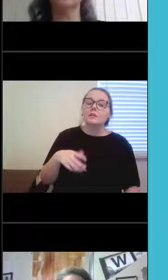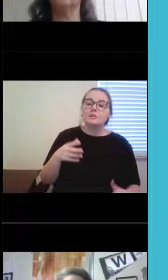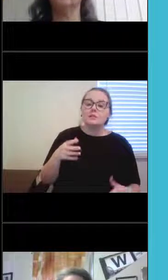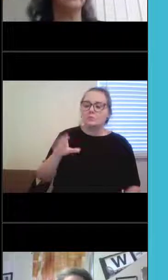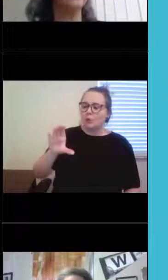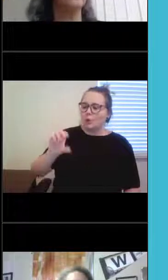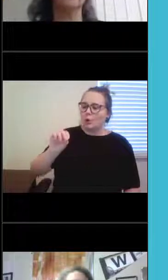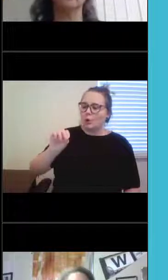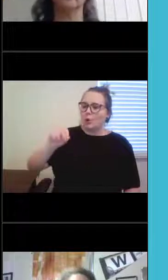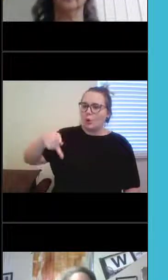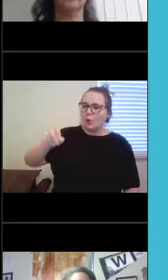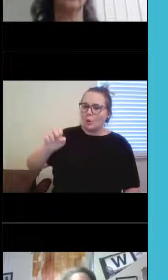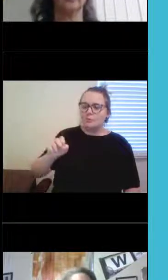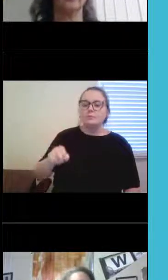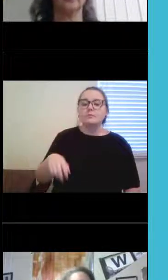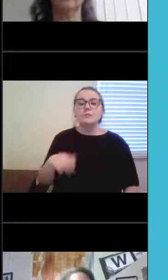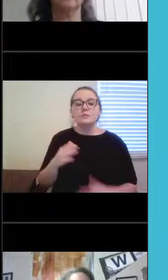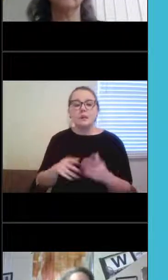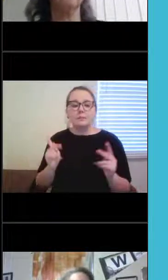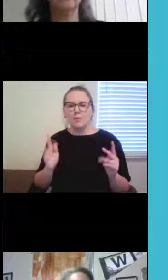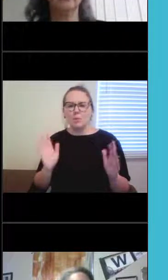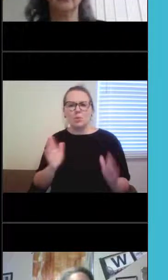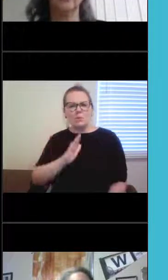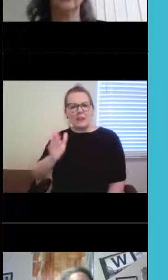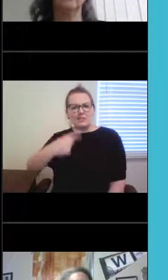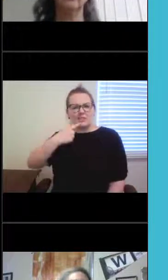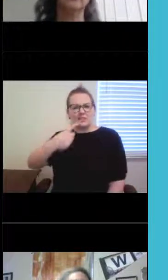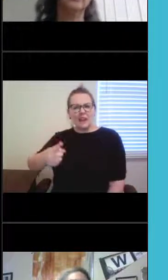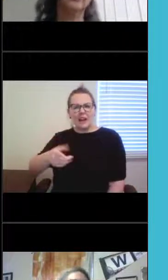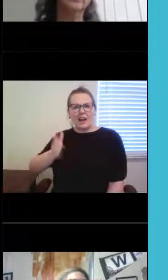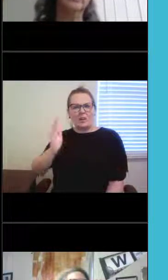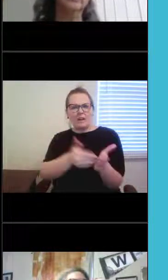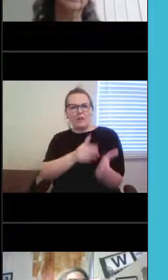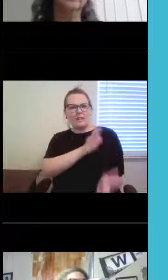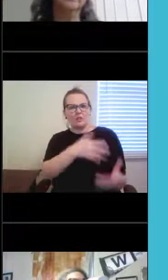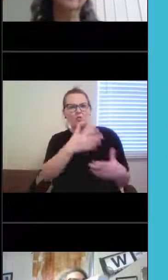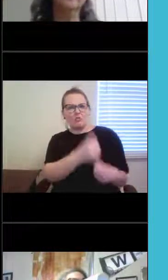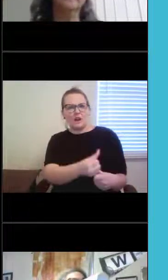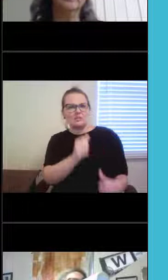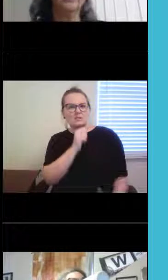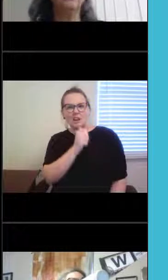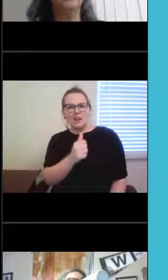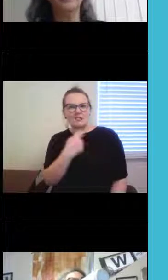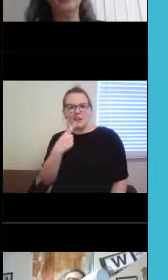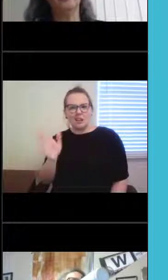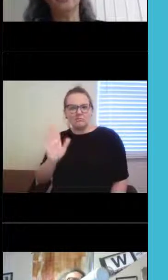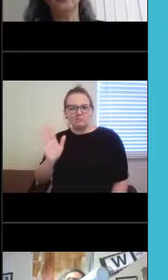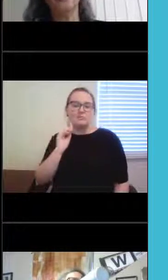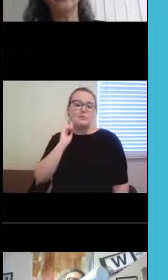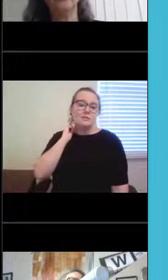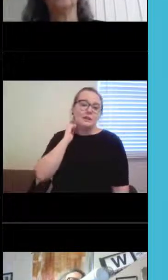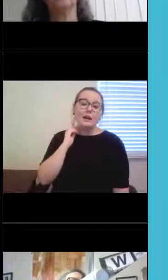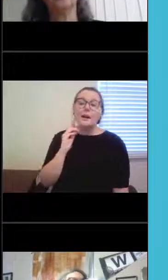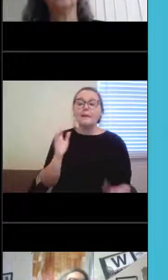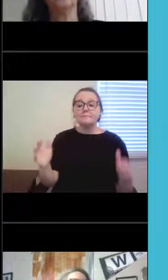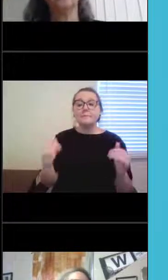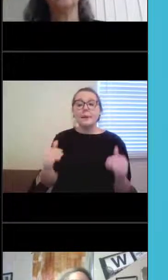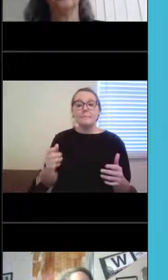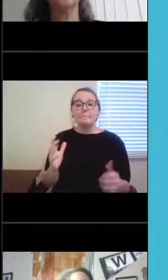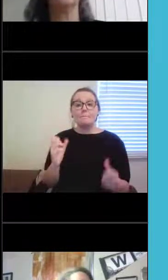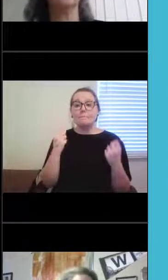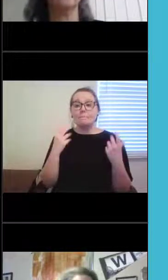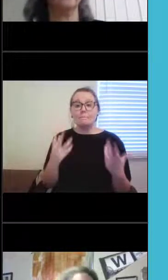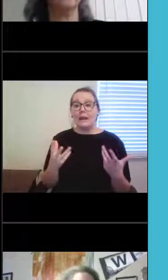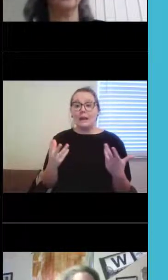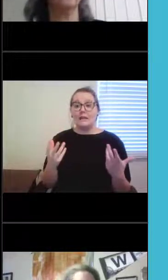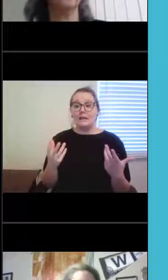anyone else. This would be violating the survivor's trust. That was just not okay to do. And many were unaware that formal sources